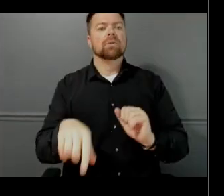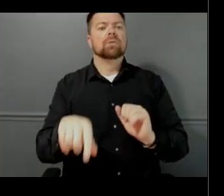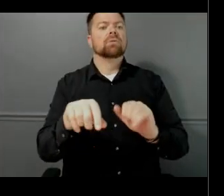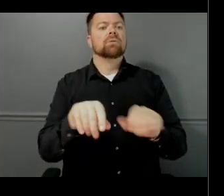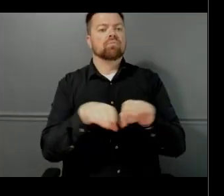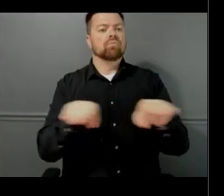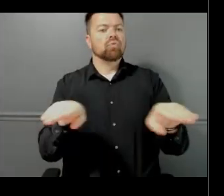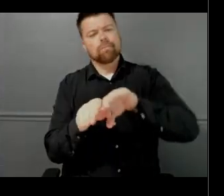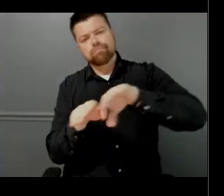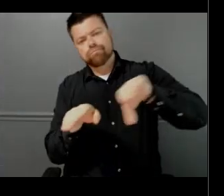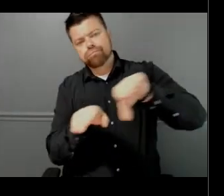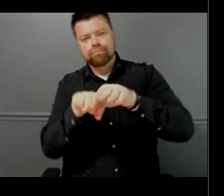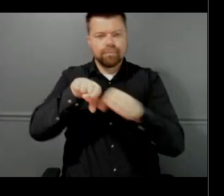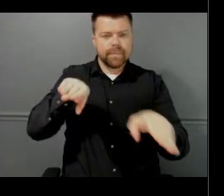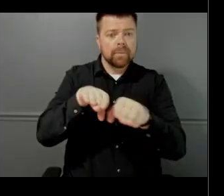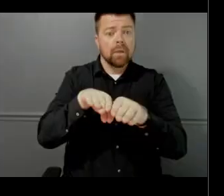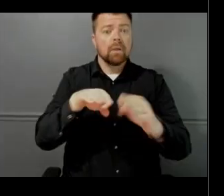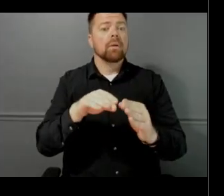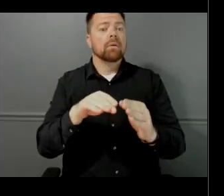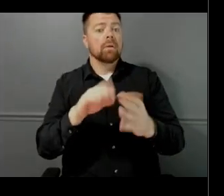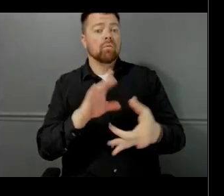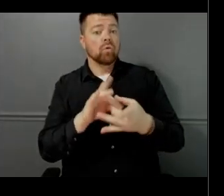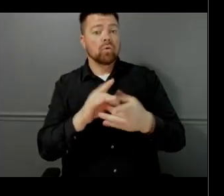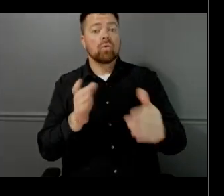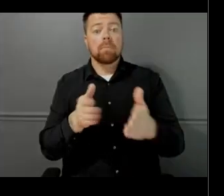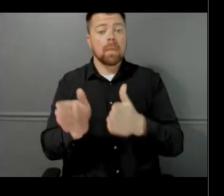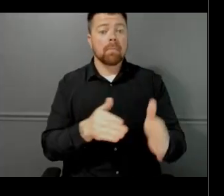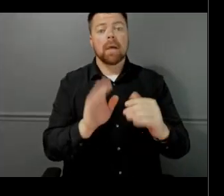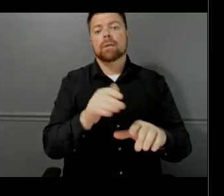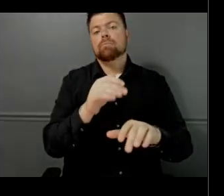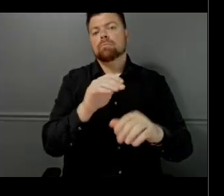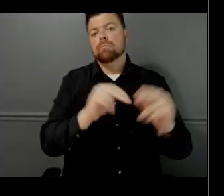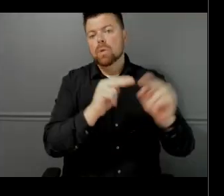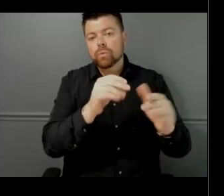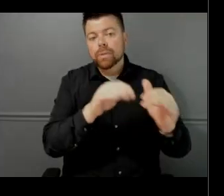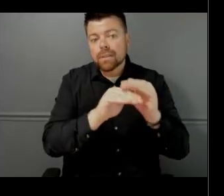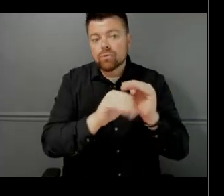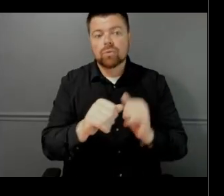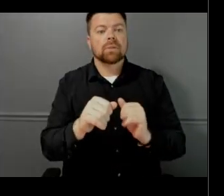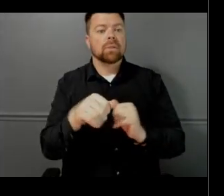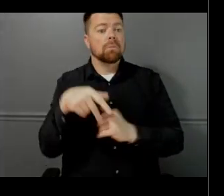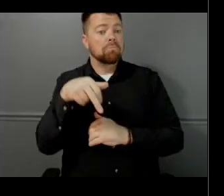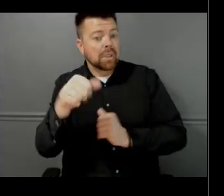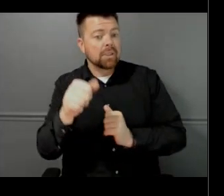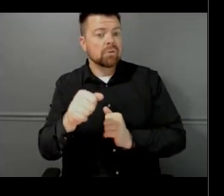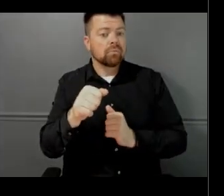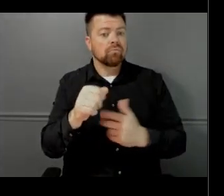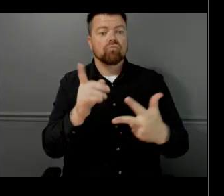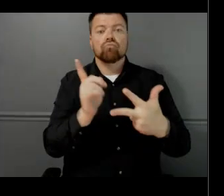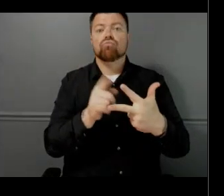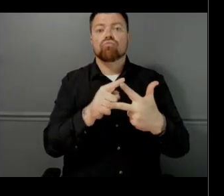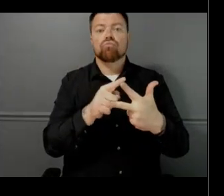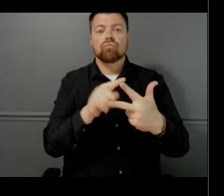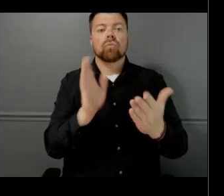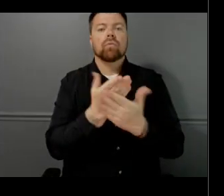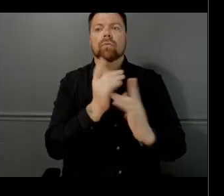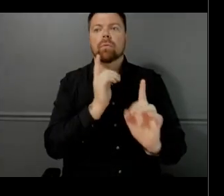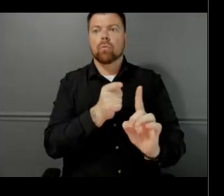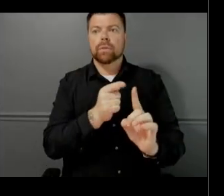difference between planned building entrances and pedestrian, and the correct answer was the second option,